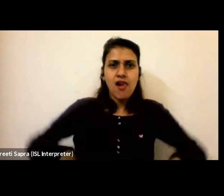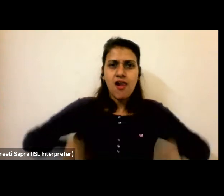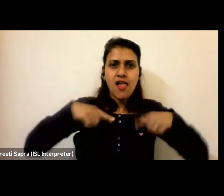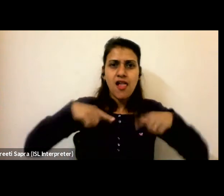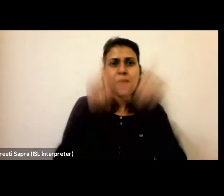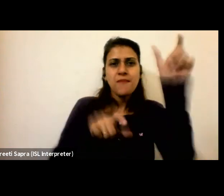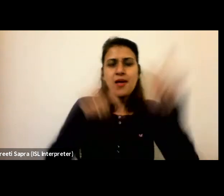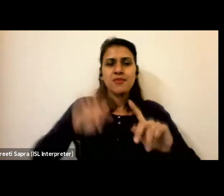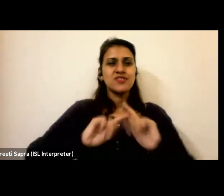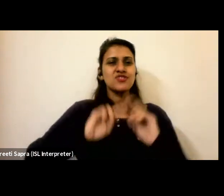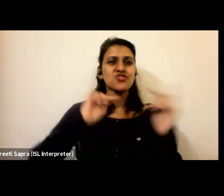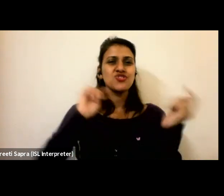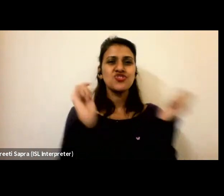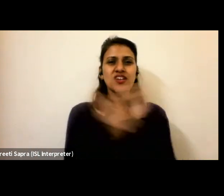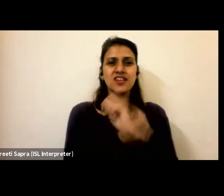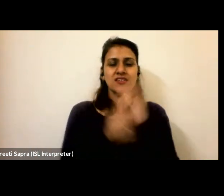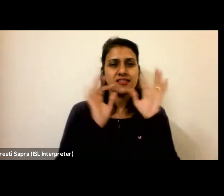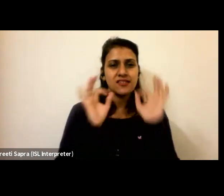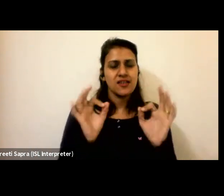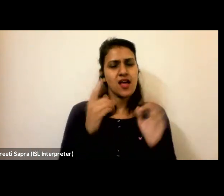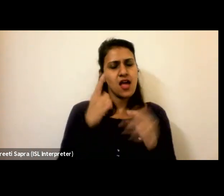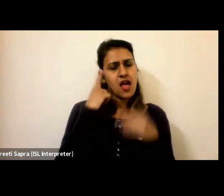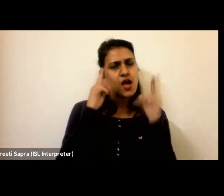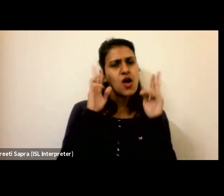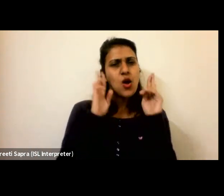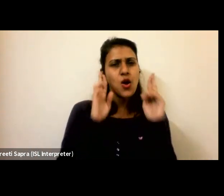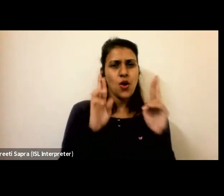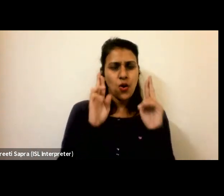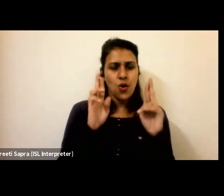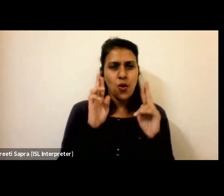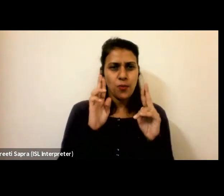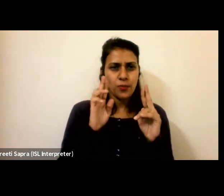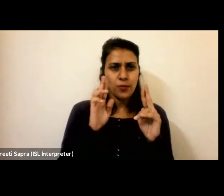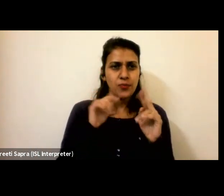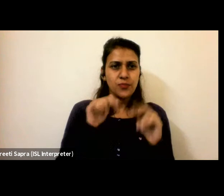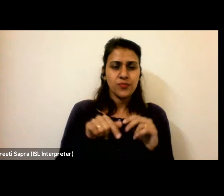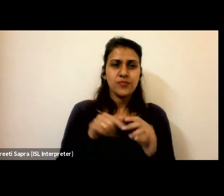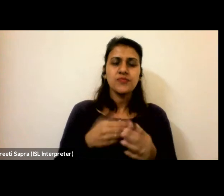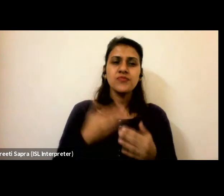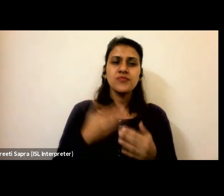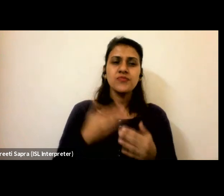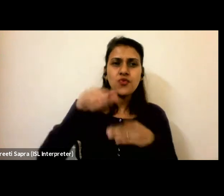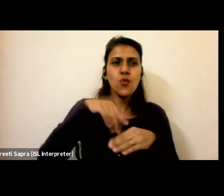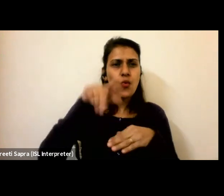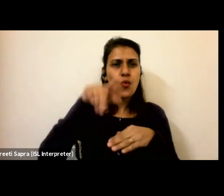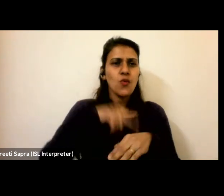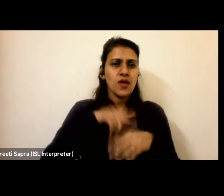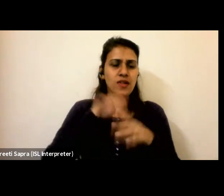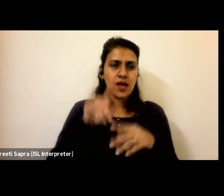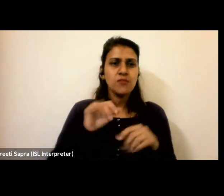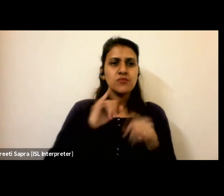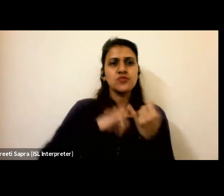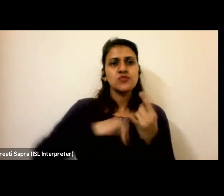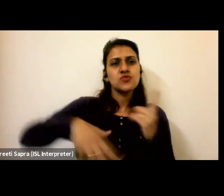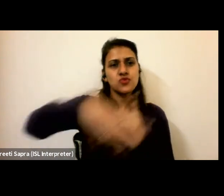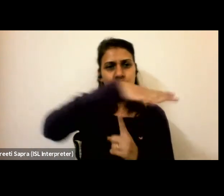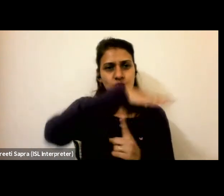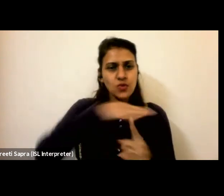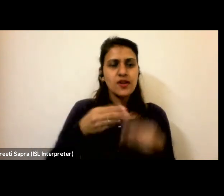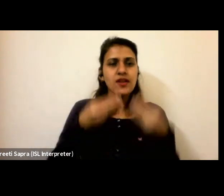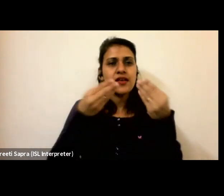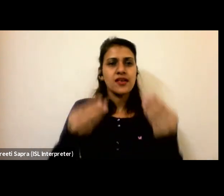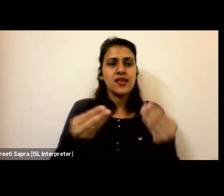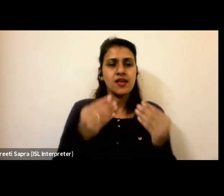commendable. I sincerely hope that this endeavor will pave the way for a society that provides